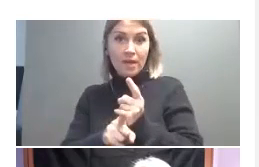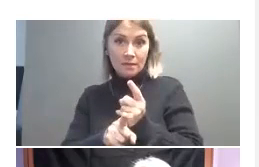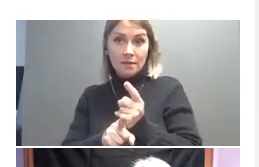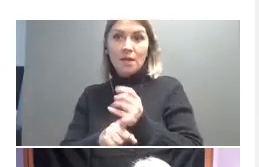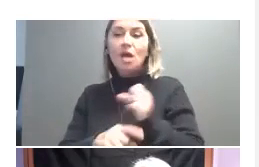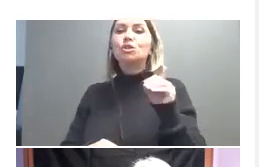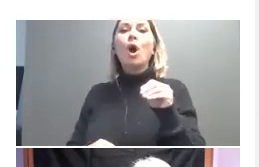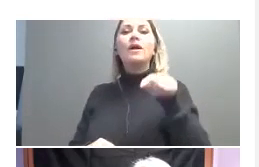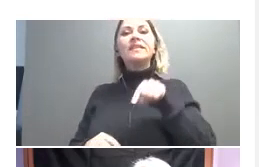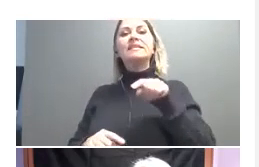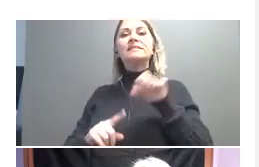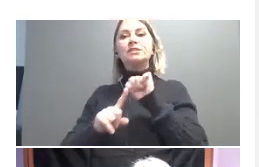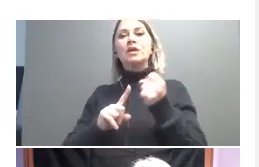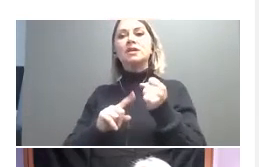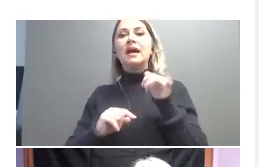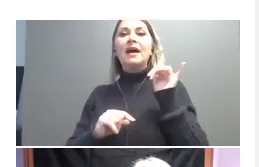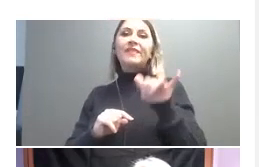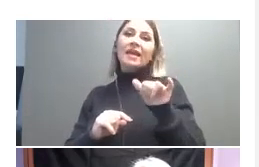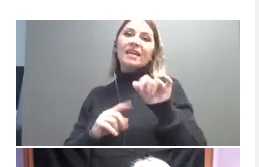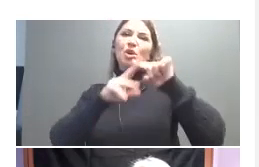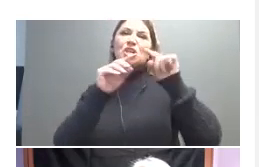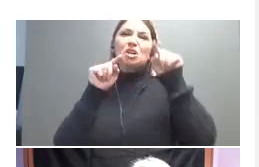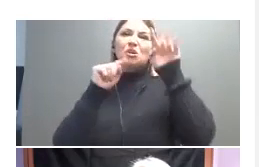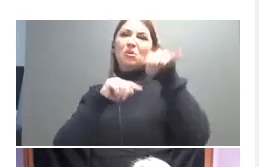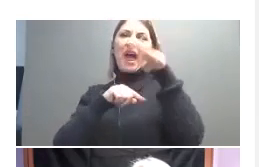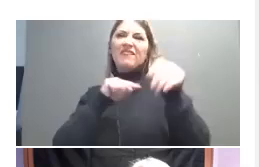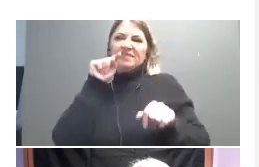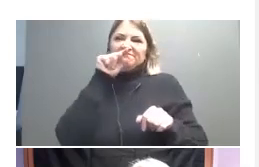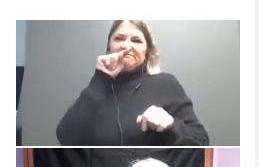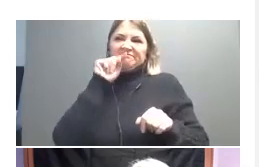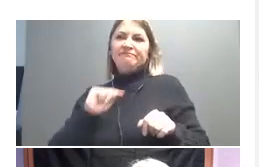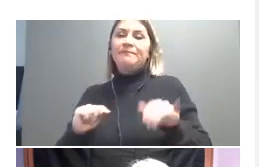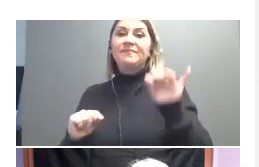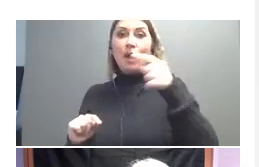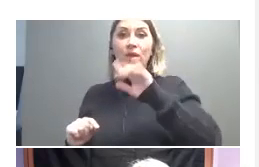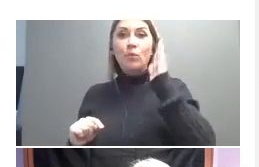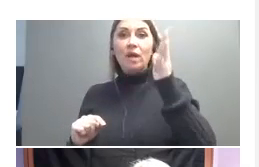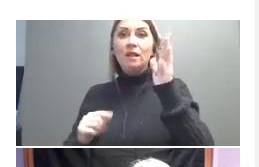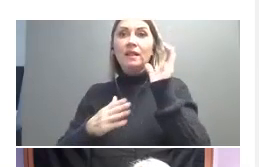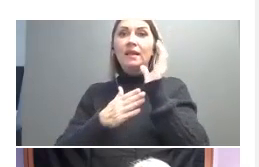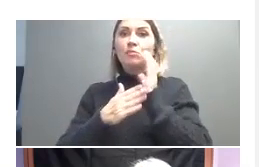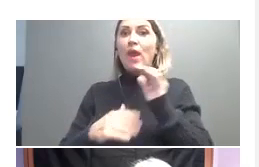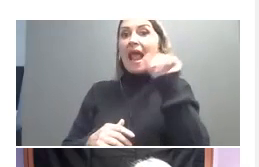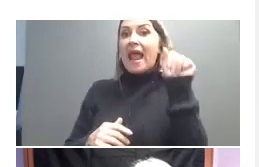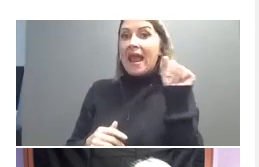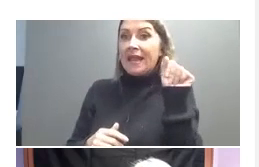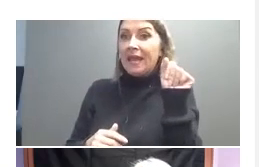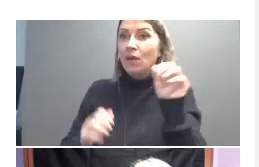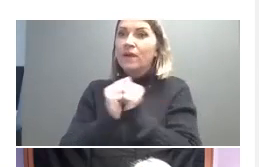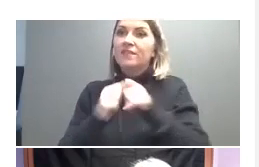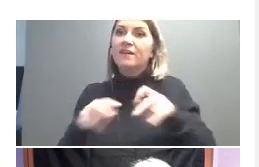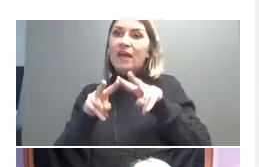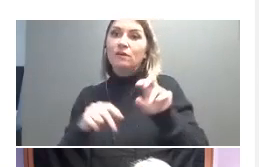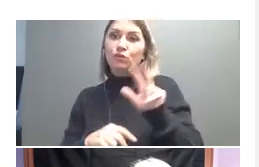Now, in this scenario, in this particular graph here, we are going to explore A with a value of